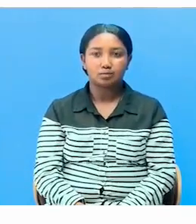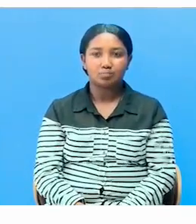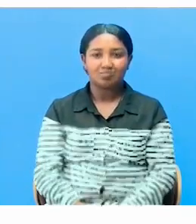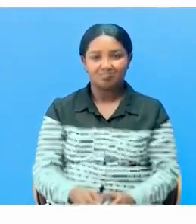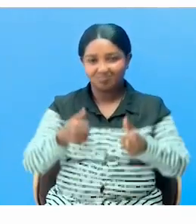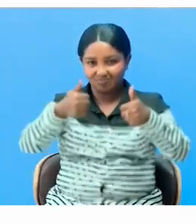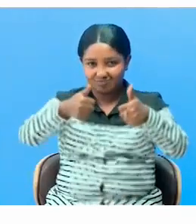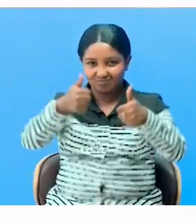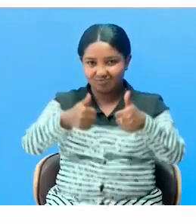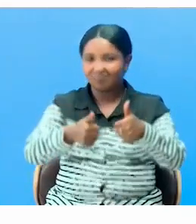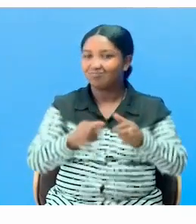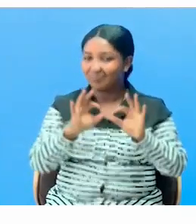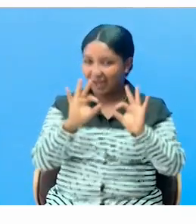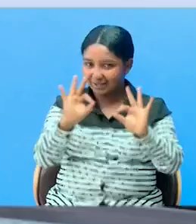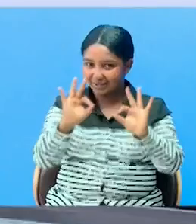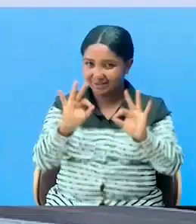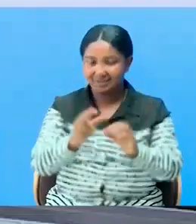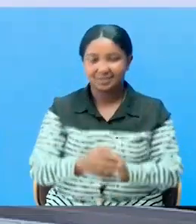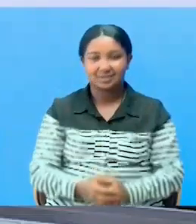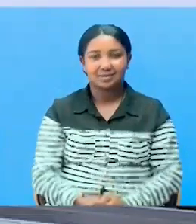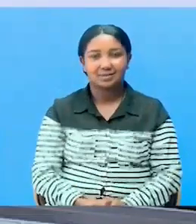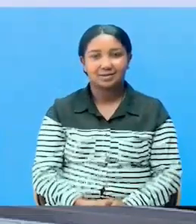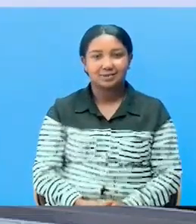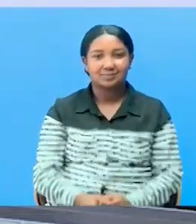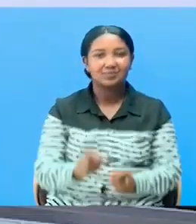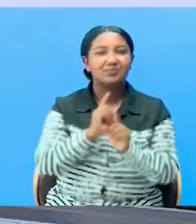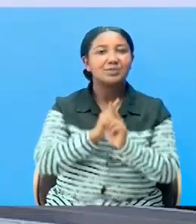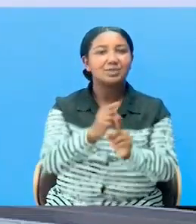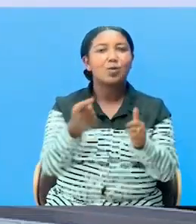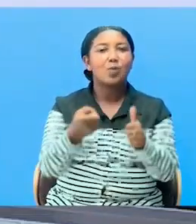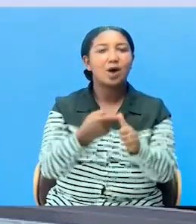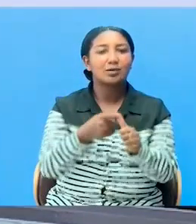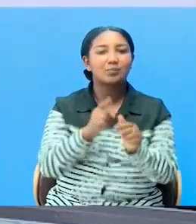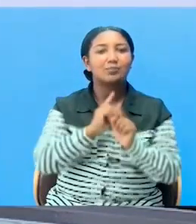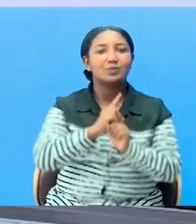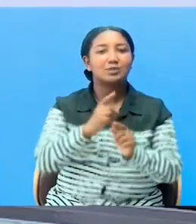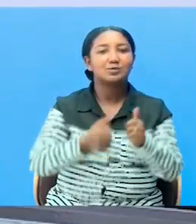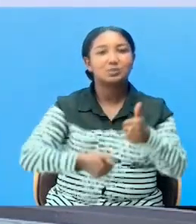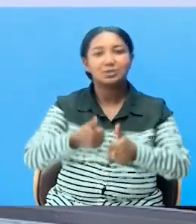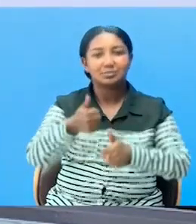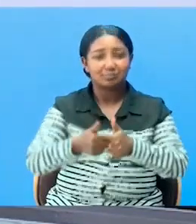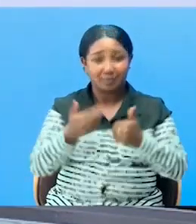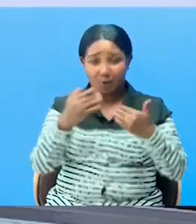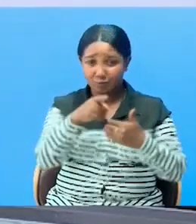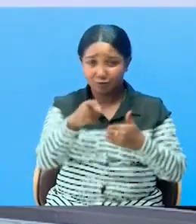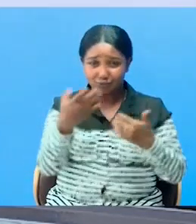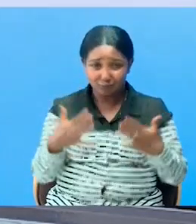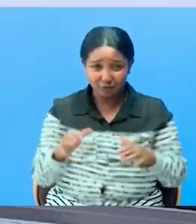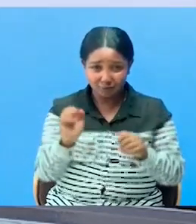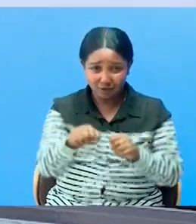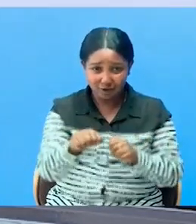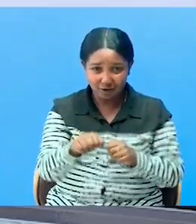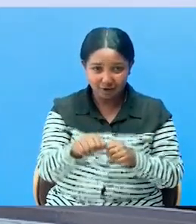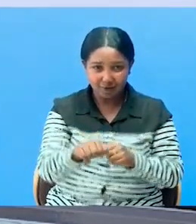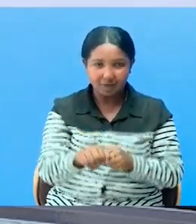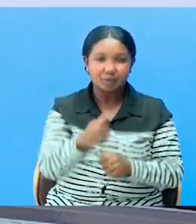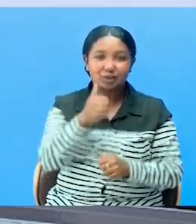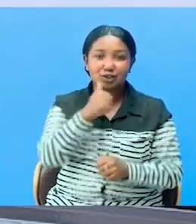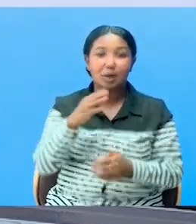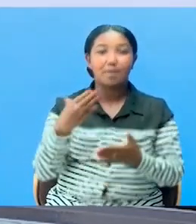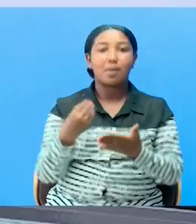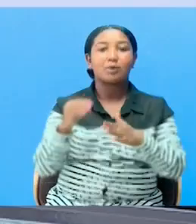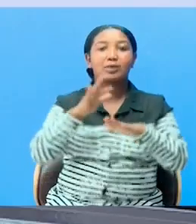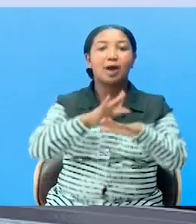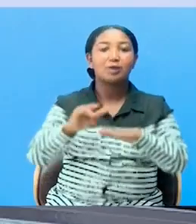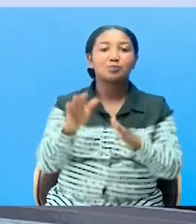All right, nice. What is the answer for question number 1? I hope you got it. She bought